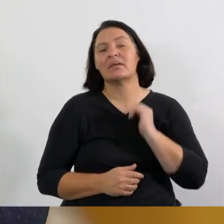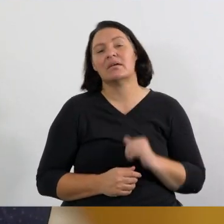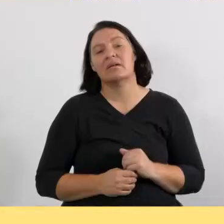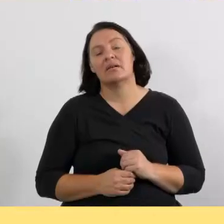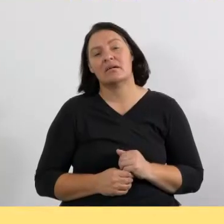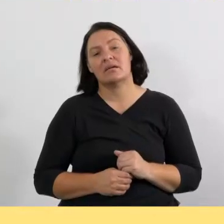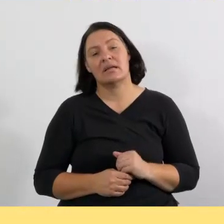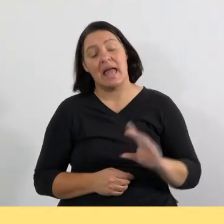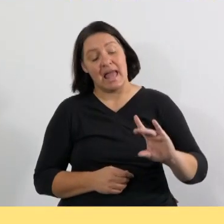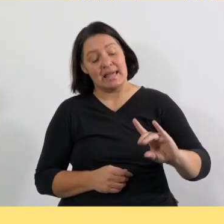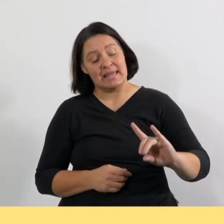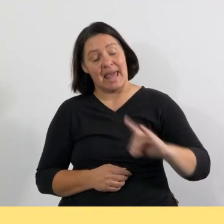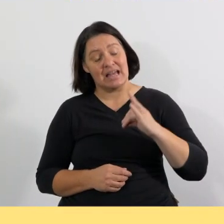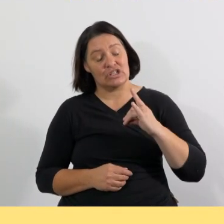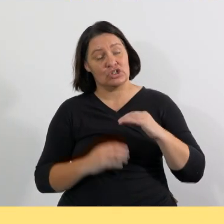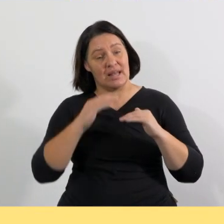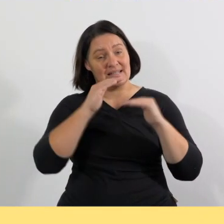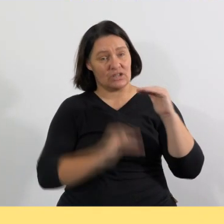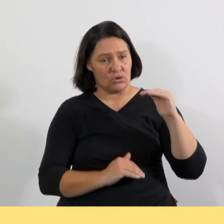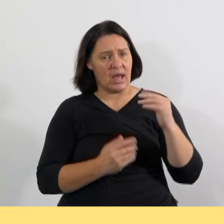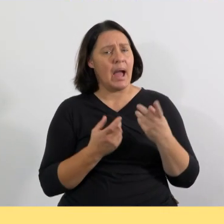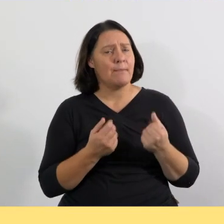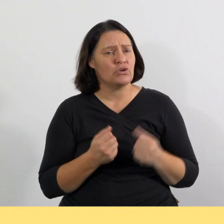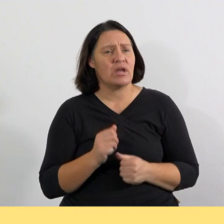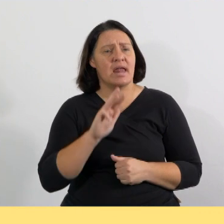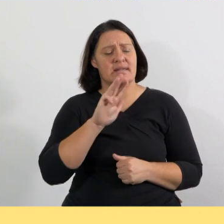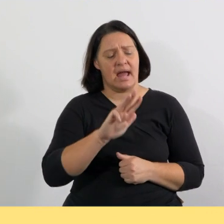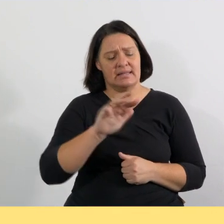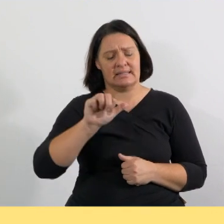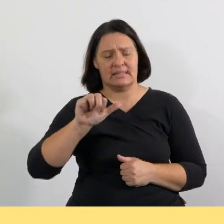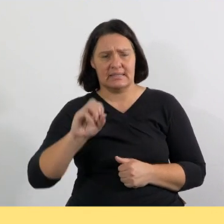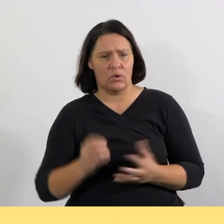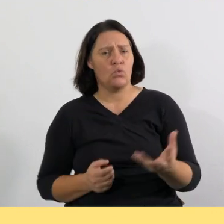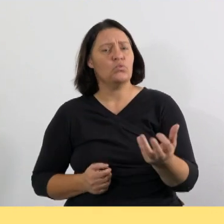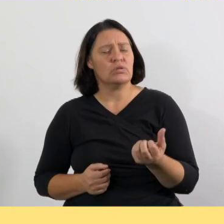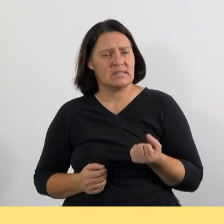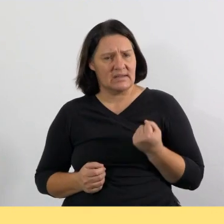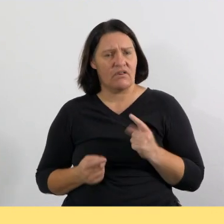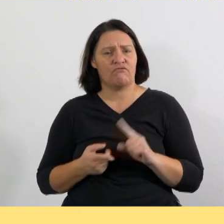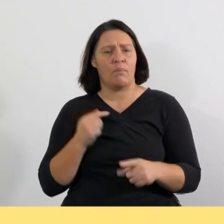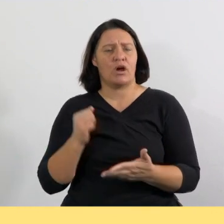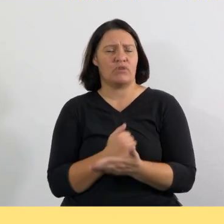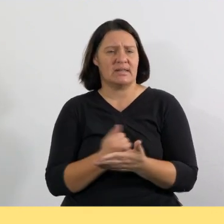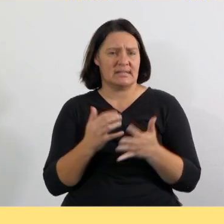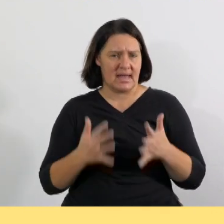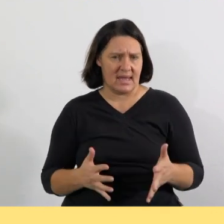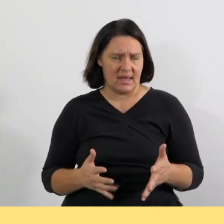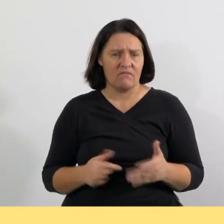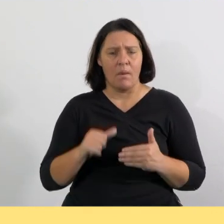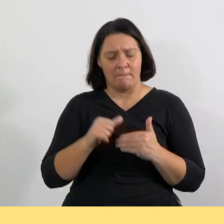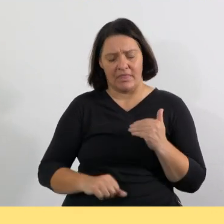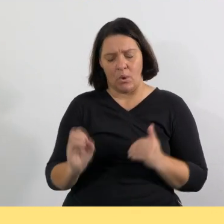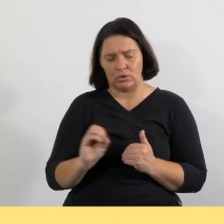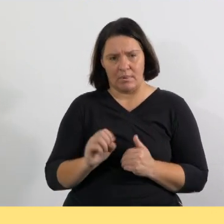reads, cash discount amounting to 960 was received from the creditors